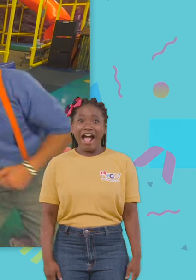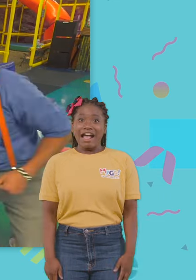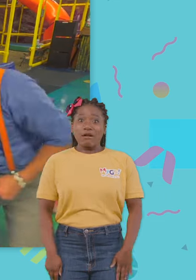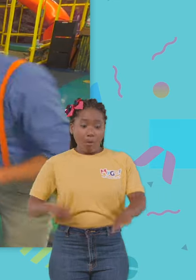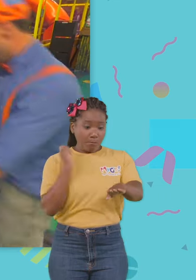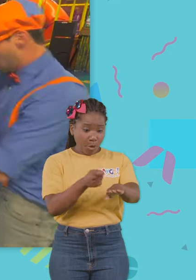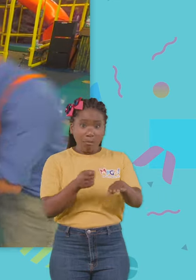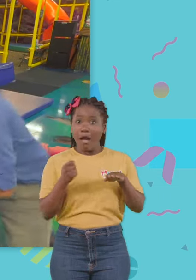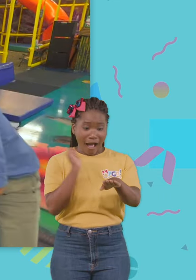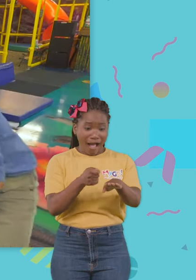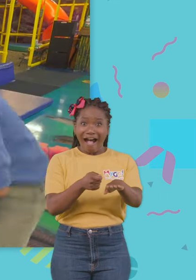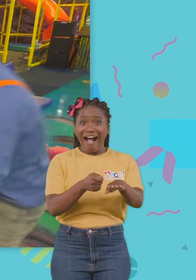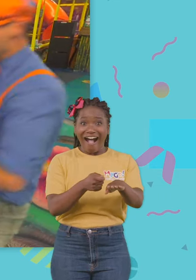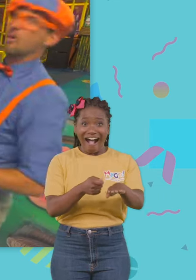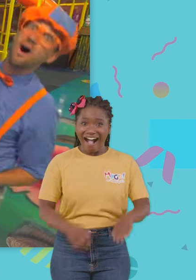Whoa! I got them!